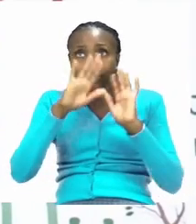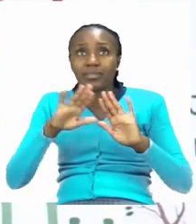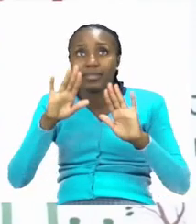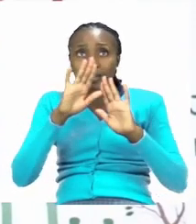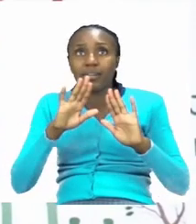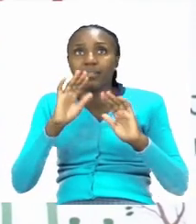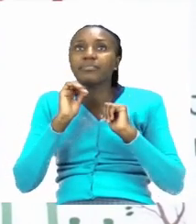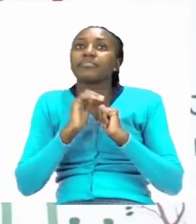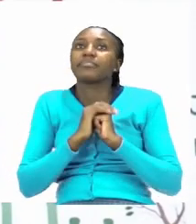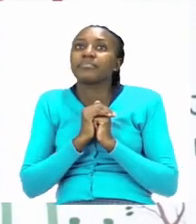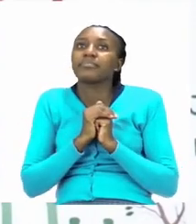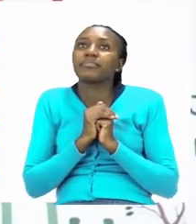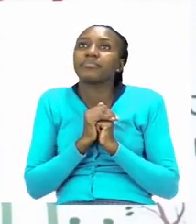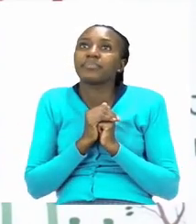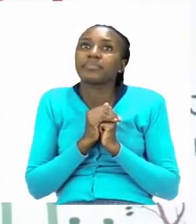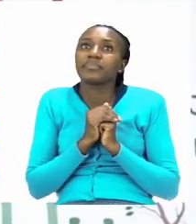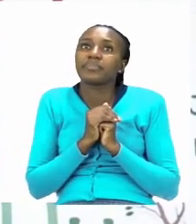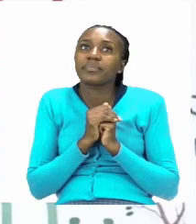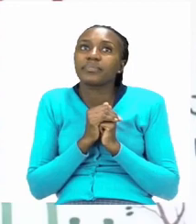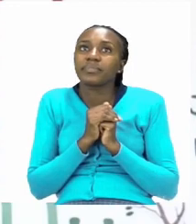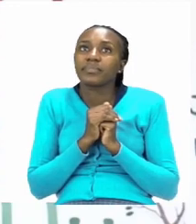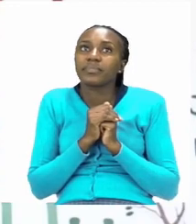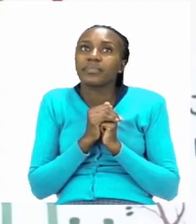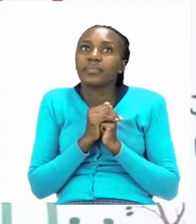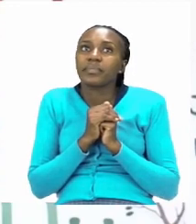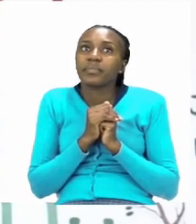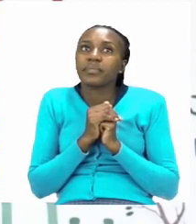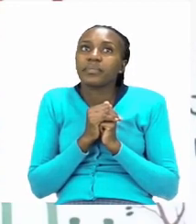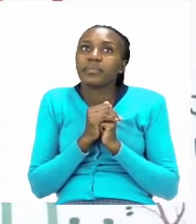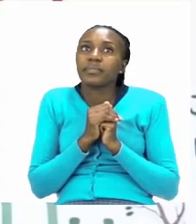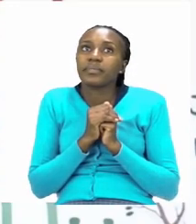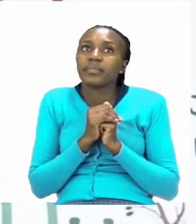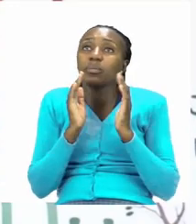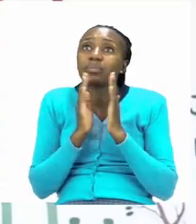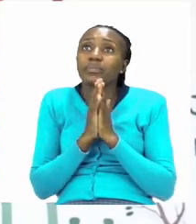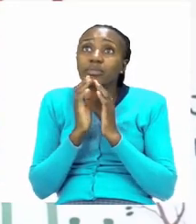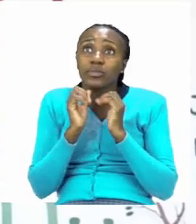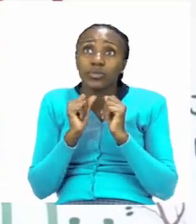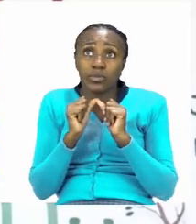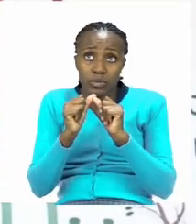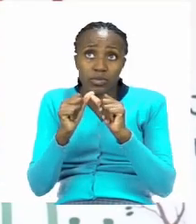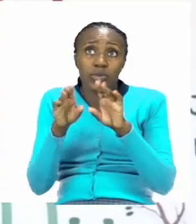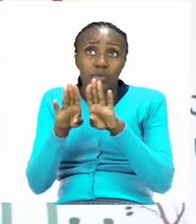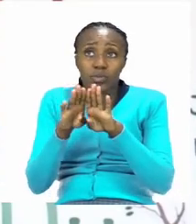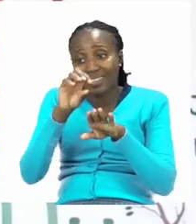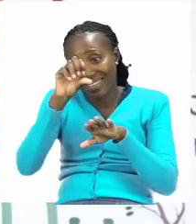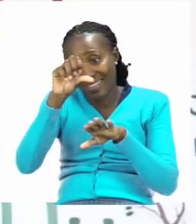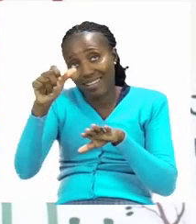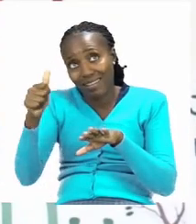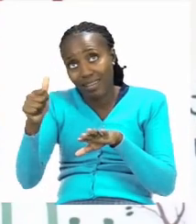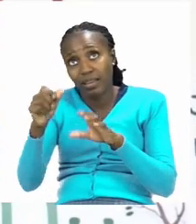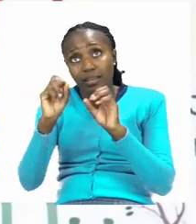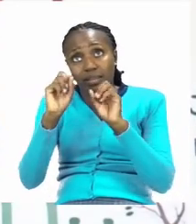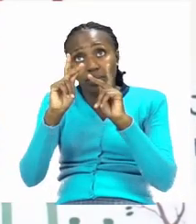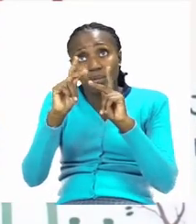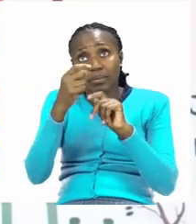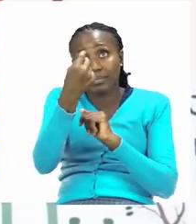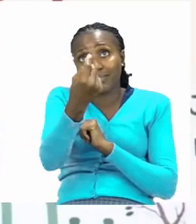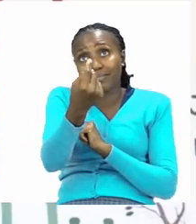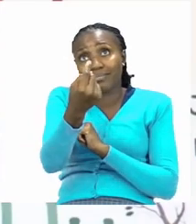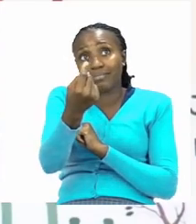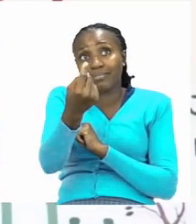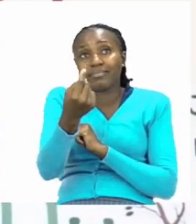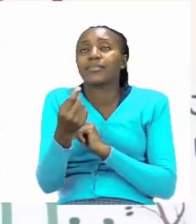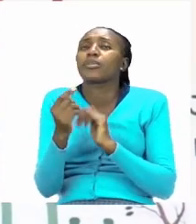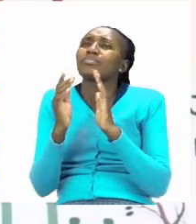7 peaches. So go ahead and fill in the rest of the bar graph.